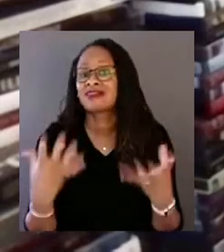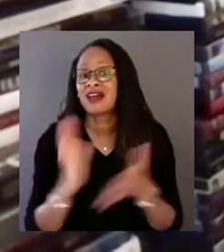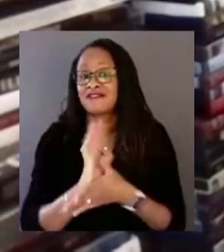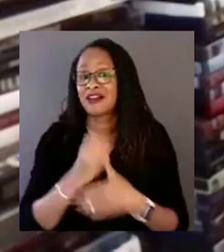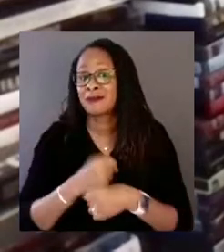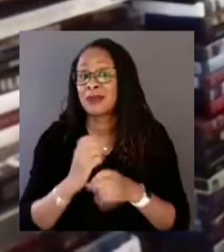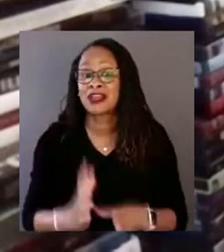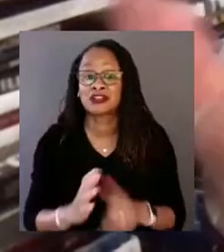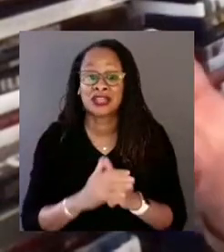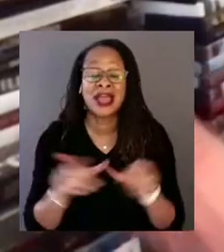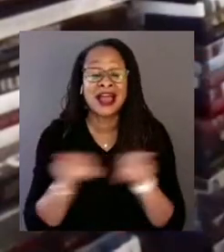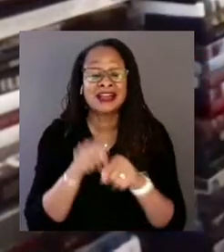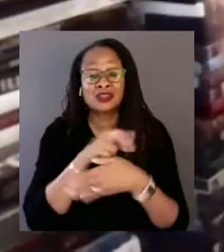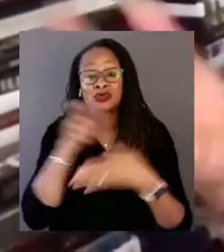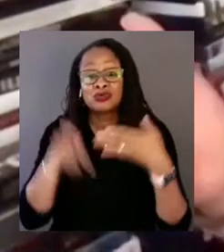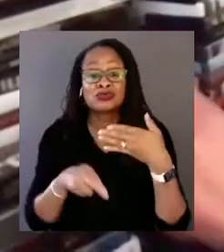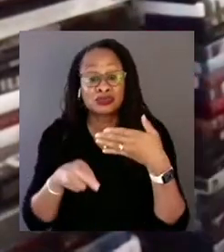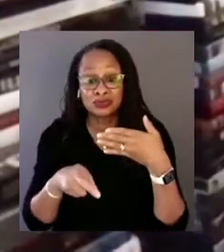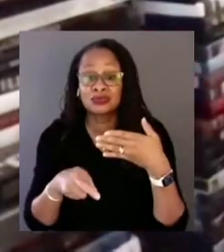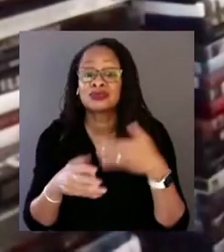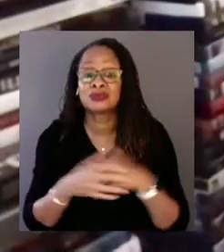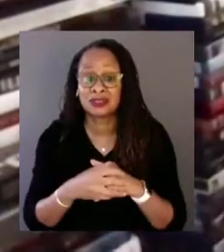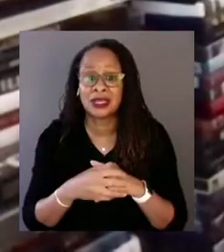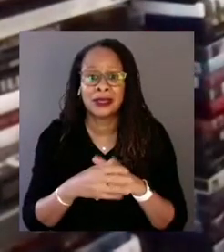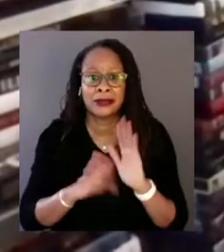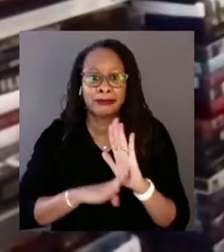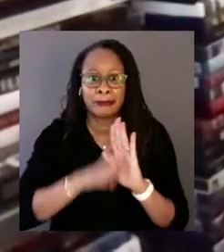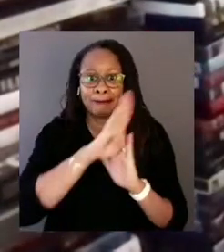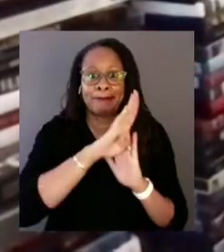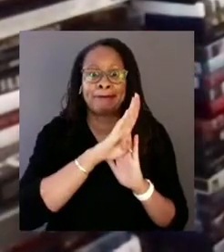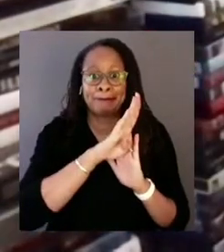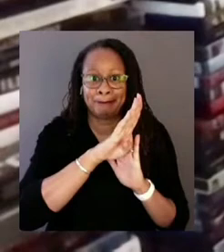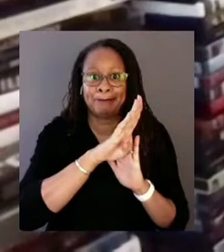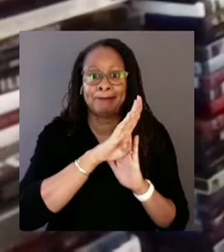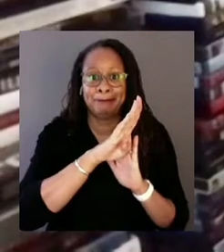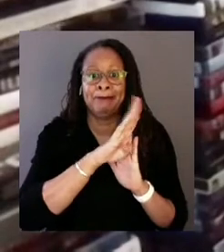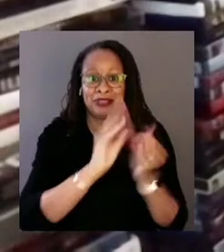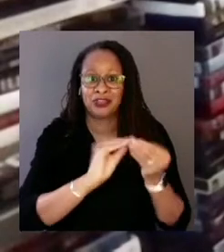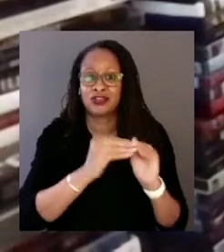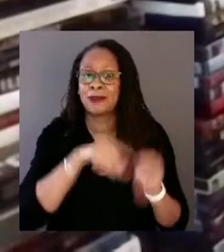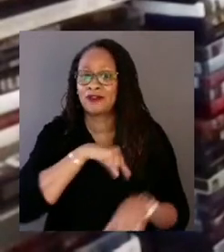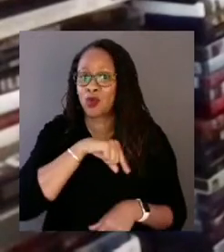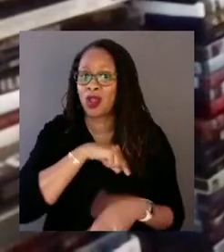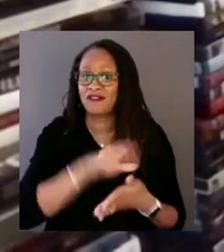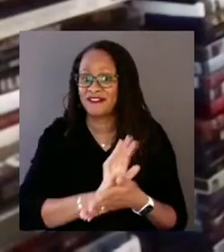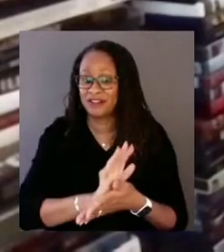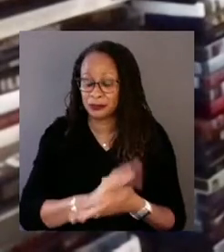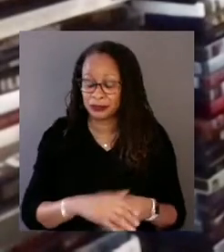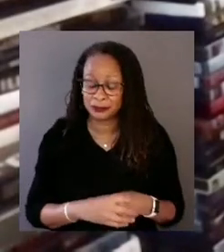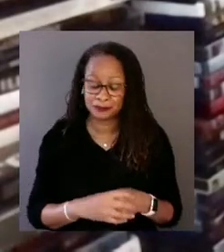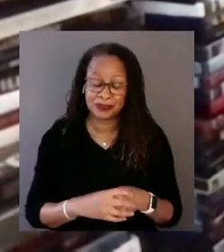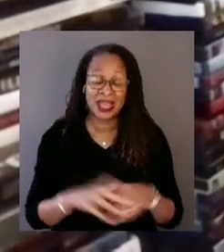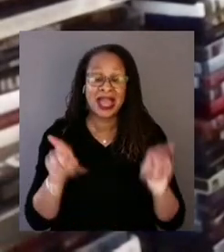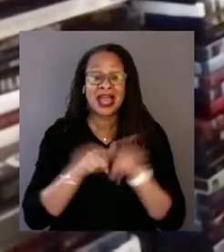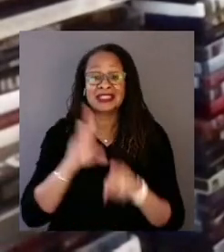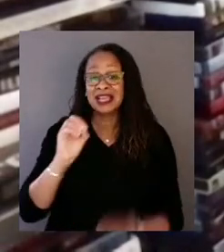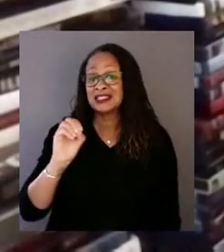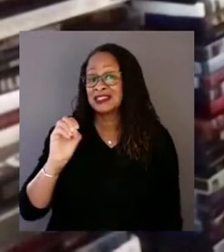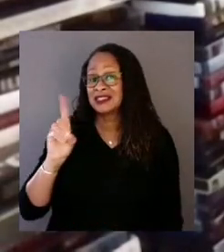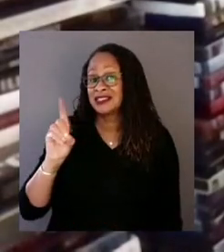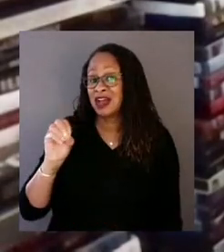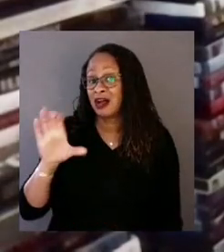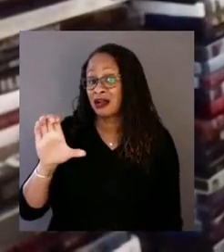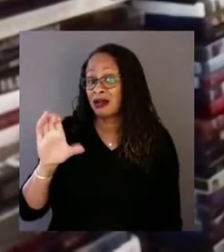result, it did spike, right, the number of qualifying films. So as a Doc Branch member, you're given a